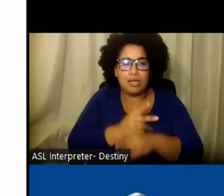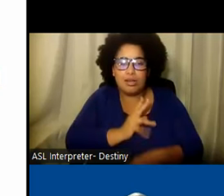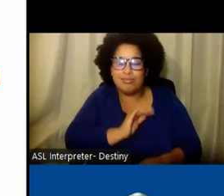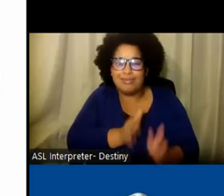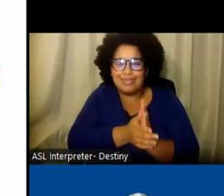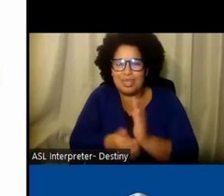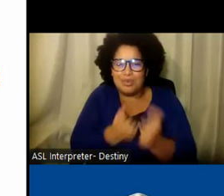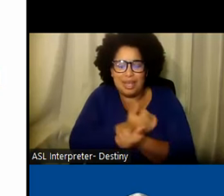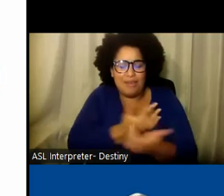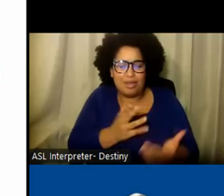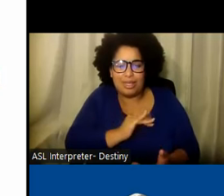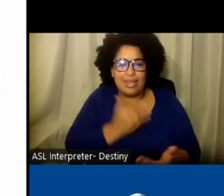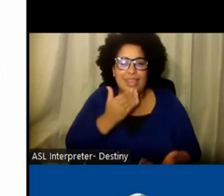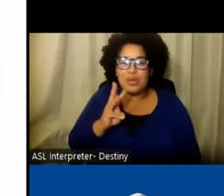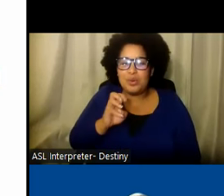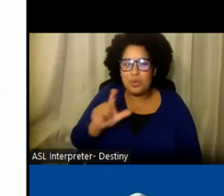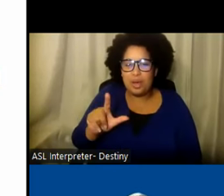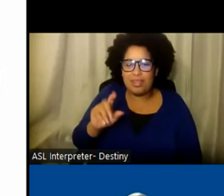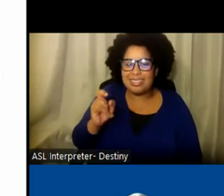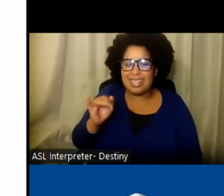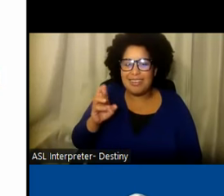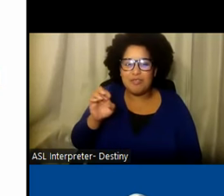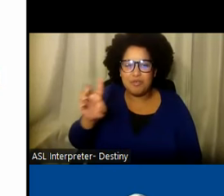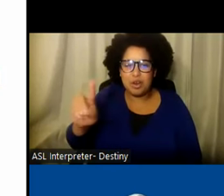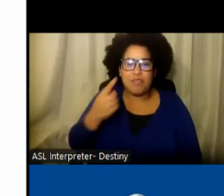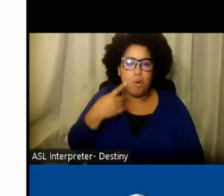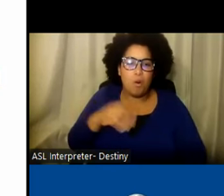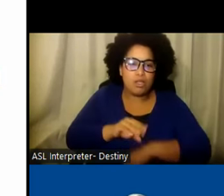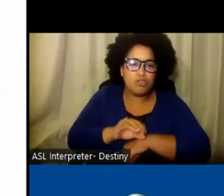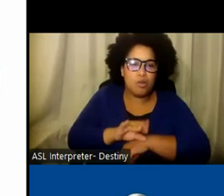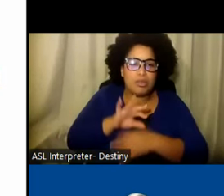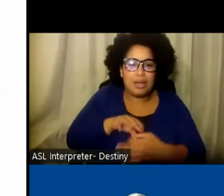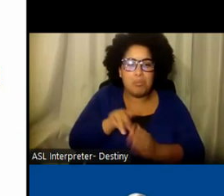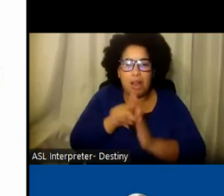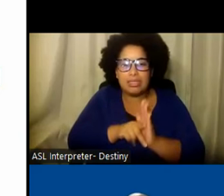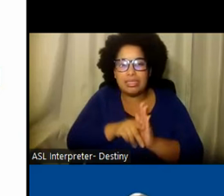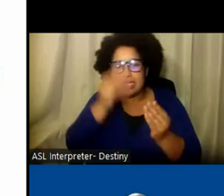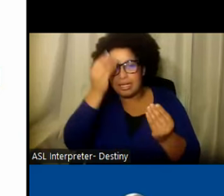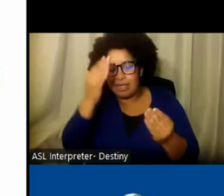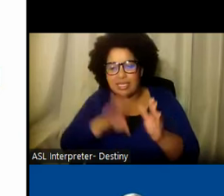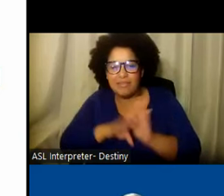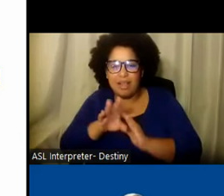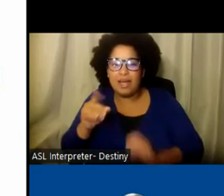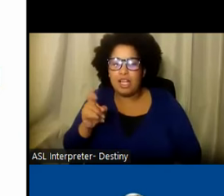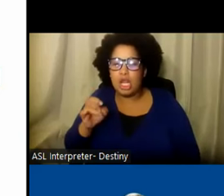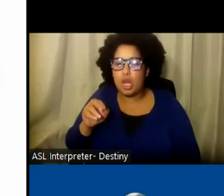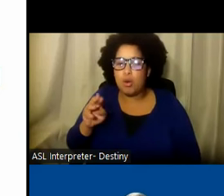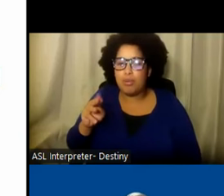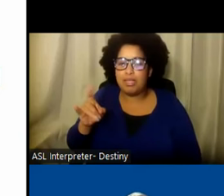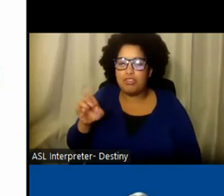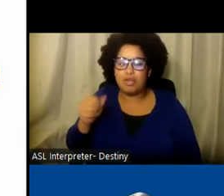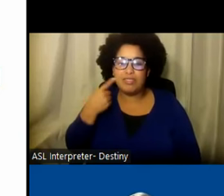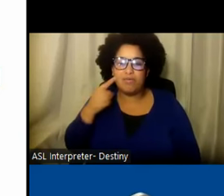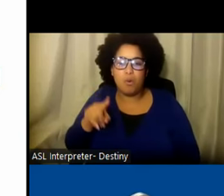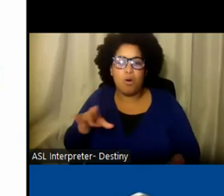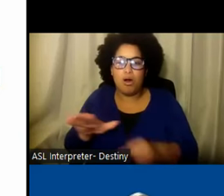everything. Thank you, Will Sanford, for consulting on policy and content development, and Laurel Mildred just holding the whole